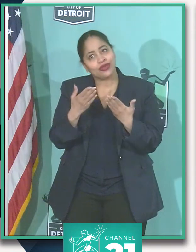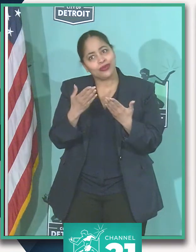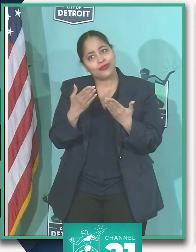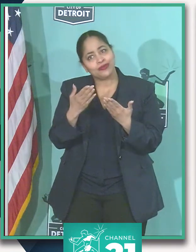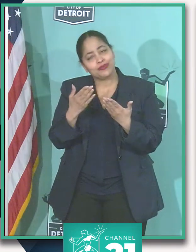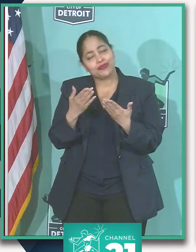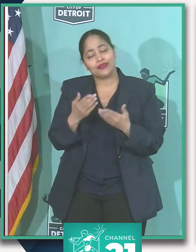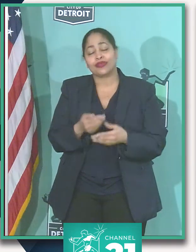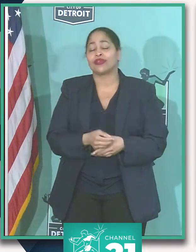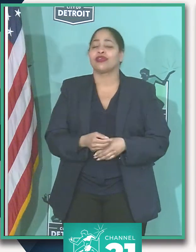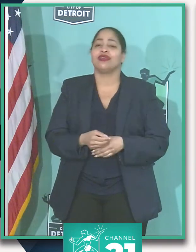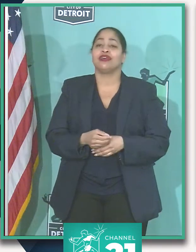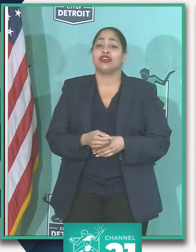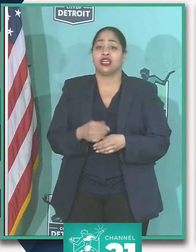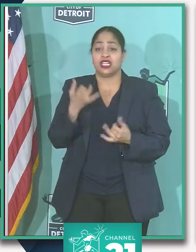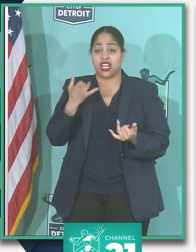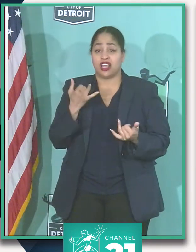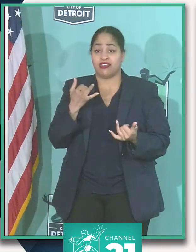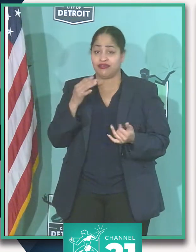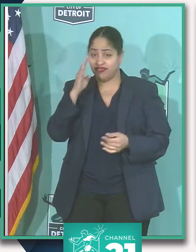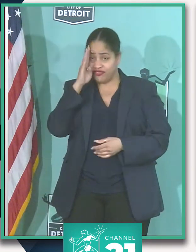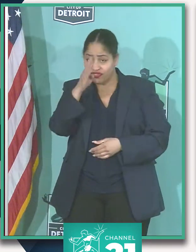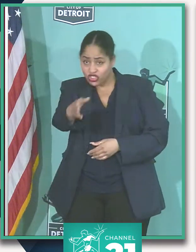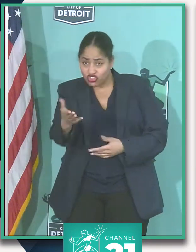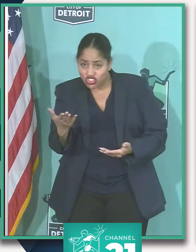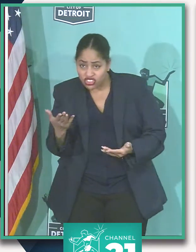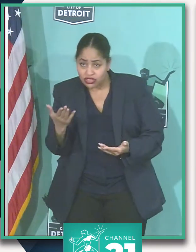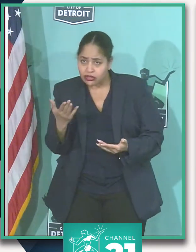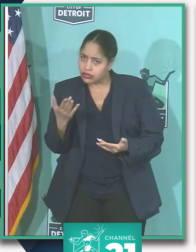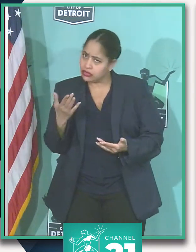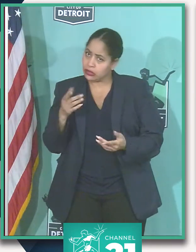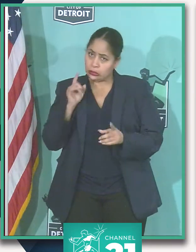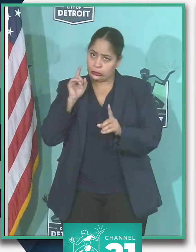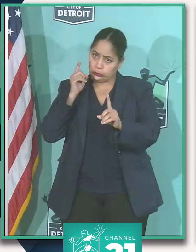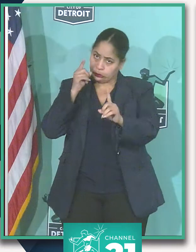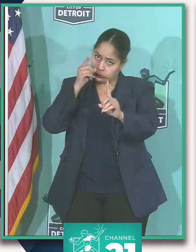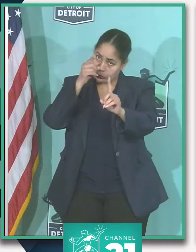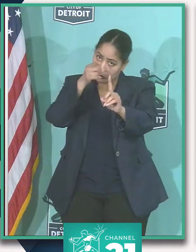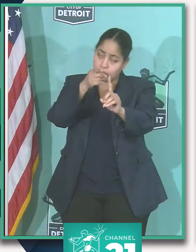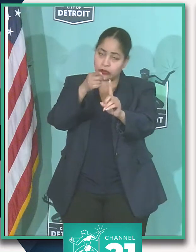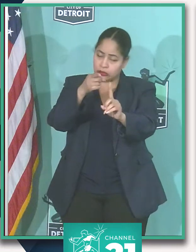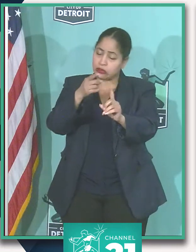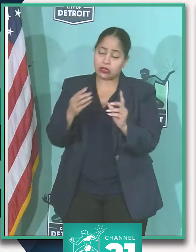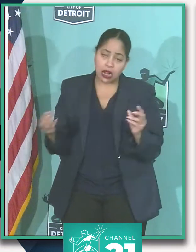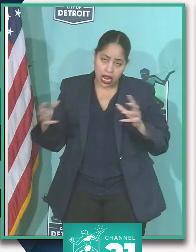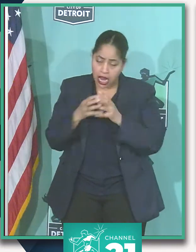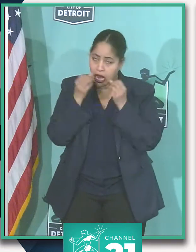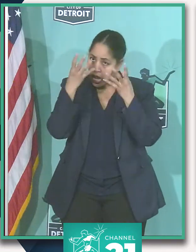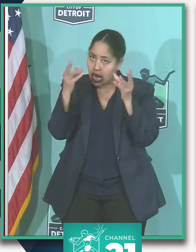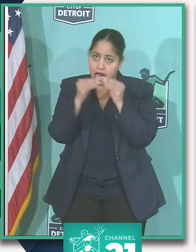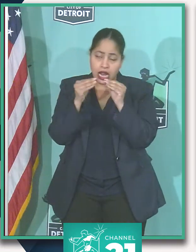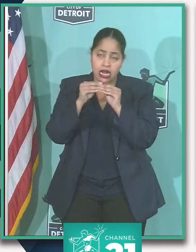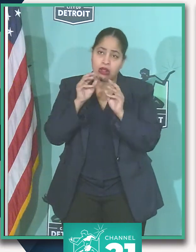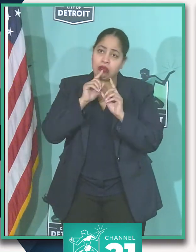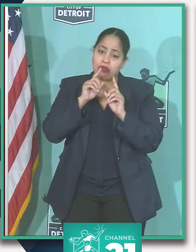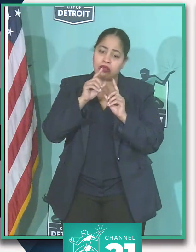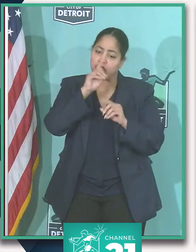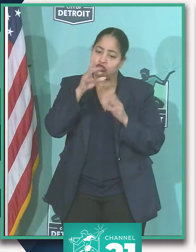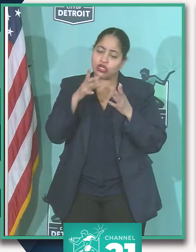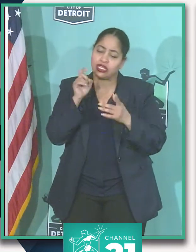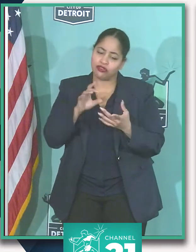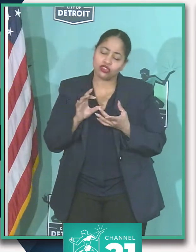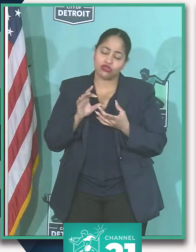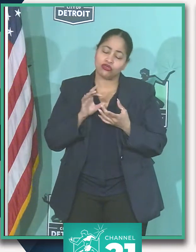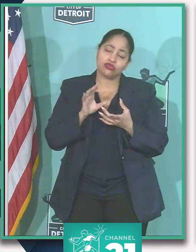the road ahead is a long one. We have many more Detroiters to reach. That is why our outreach is